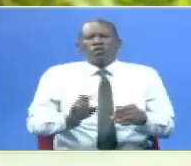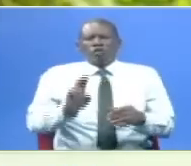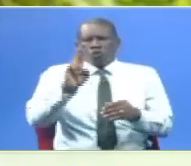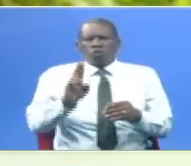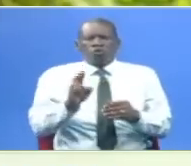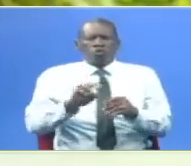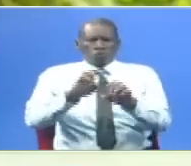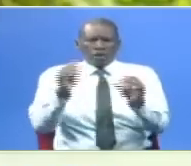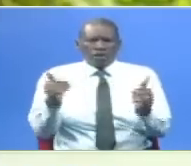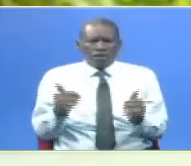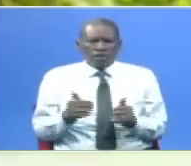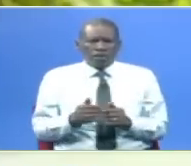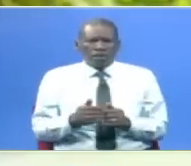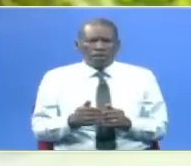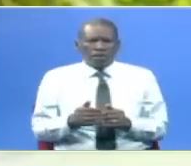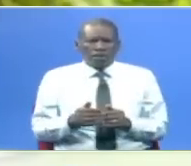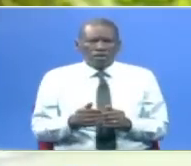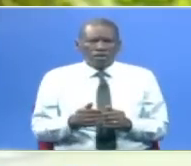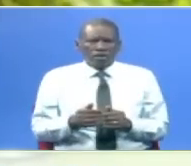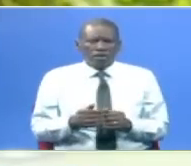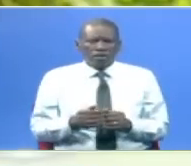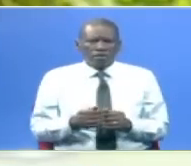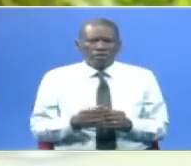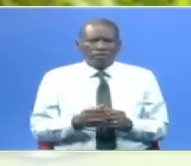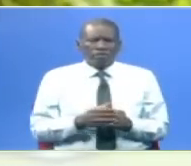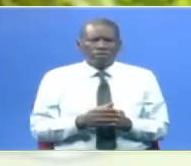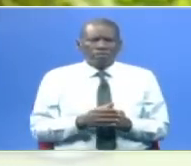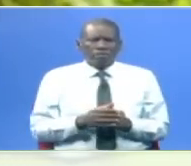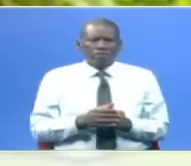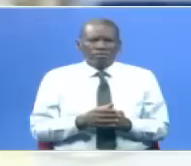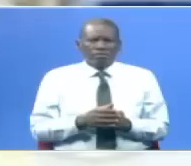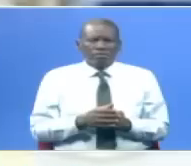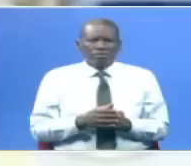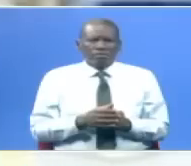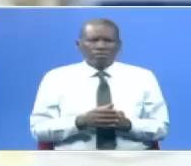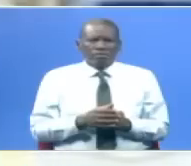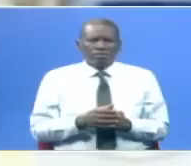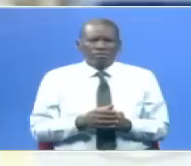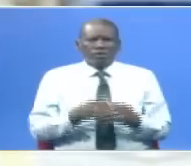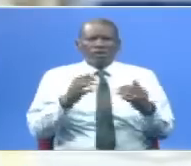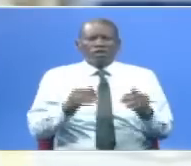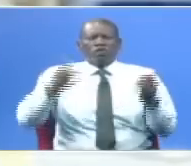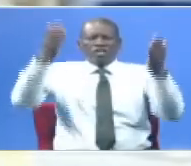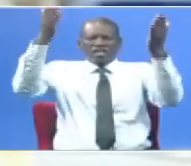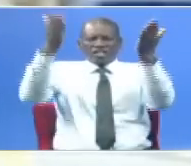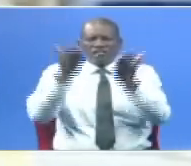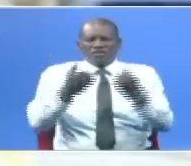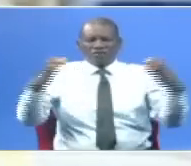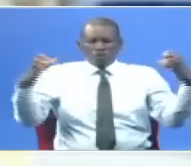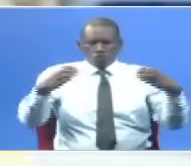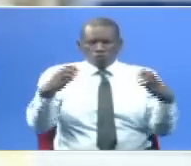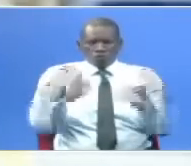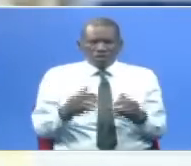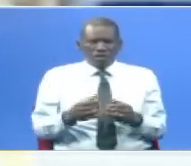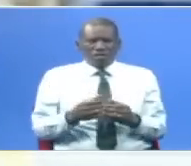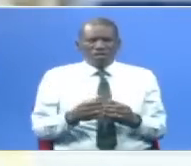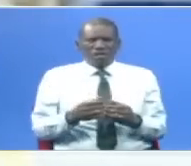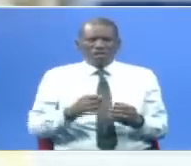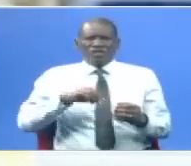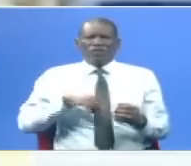who, you know, brought in strategic complementarities and made him really shine. The Rift Valley community, it feels